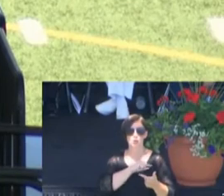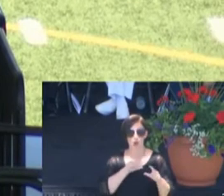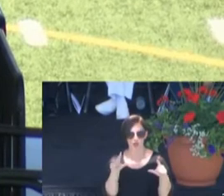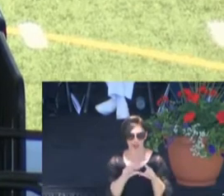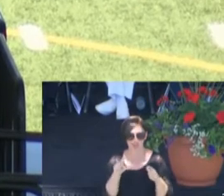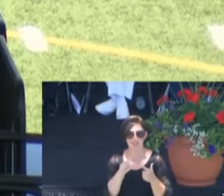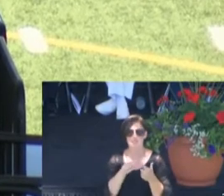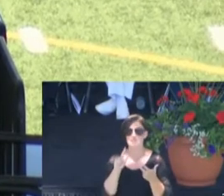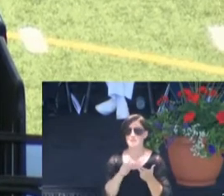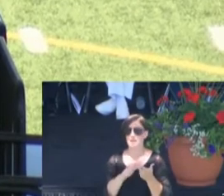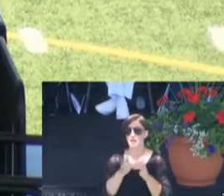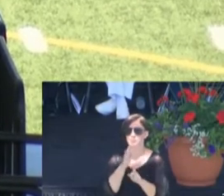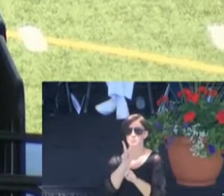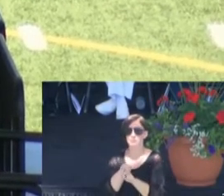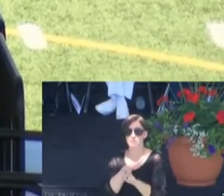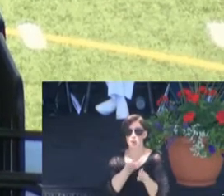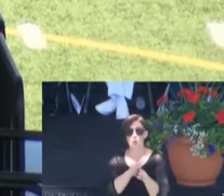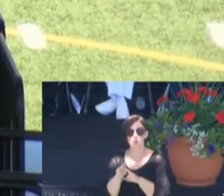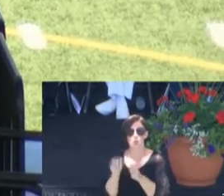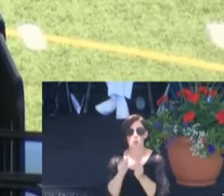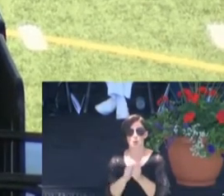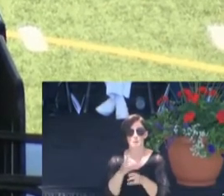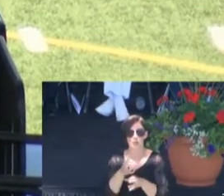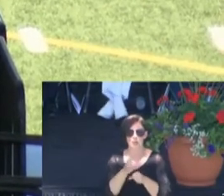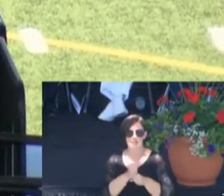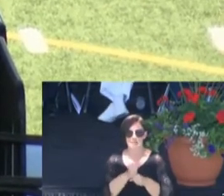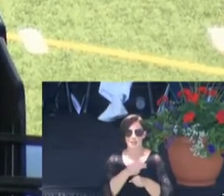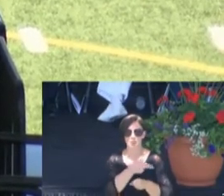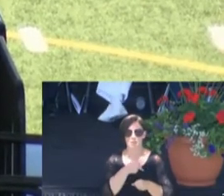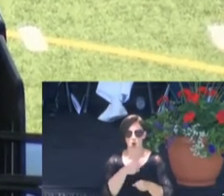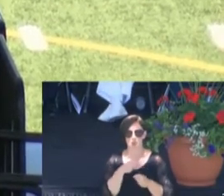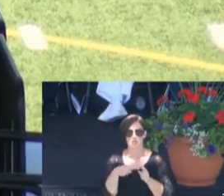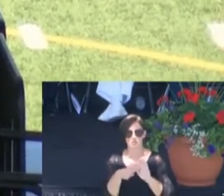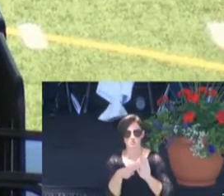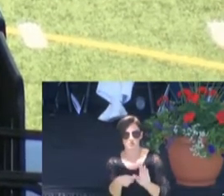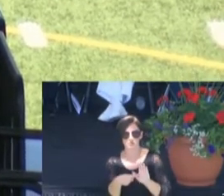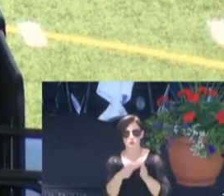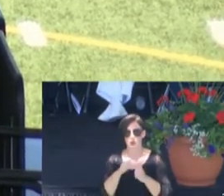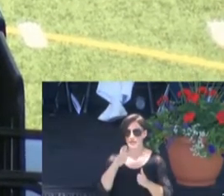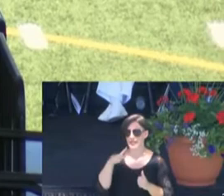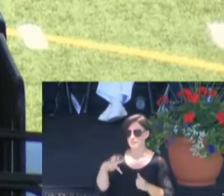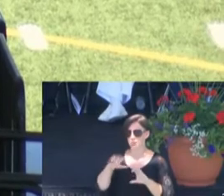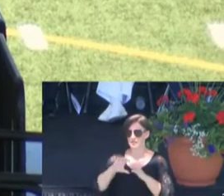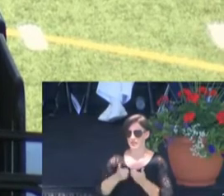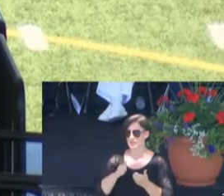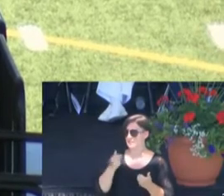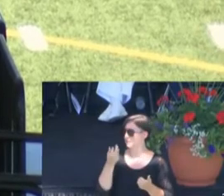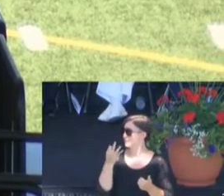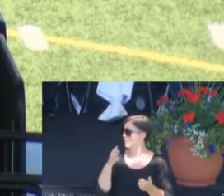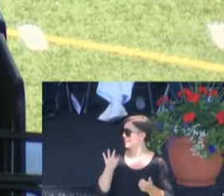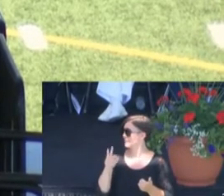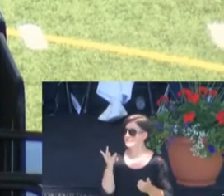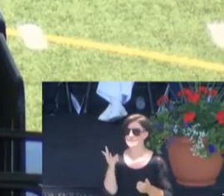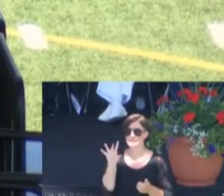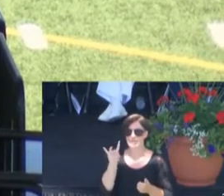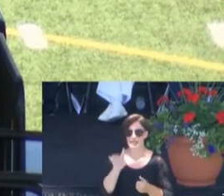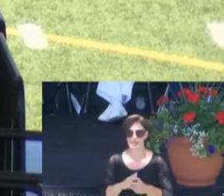each graduate will receive a set of ensign or second lieutenant bars presented by members of the Kings Point class of 1968.